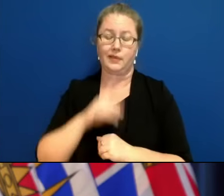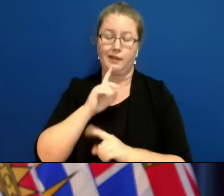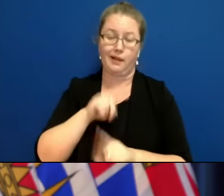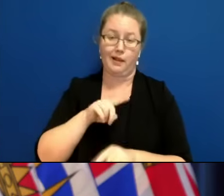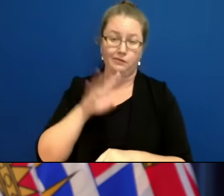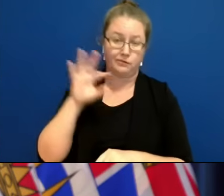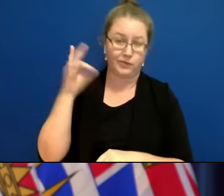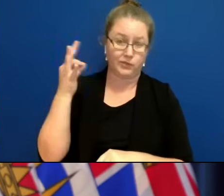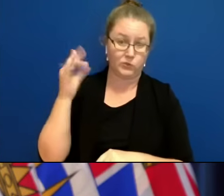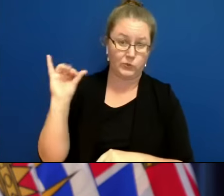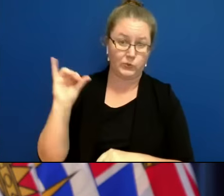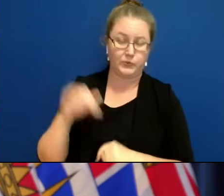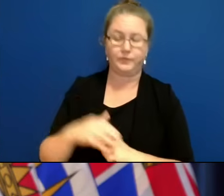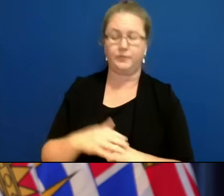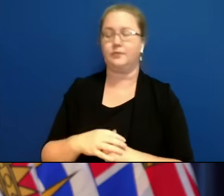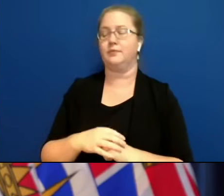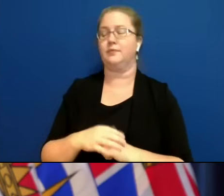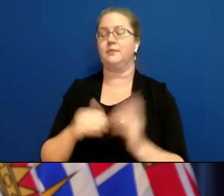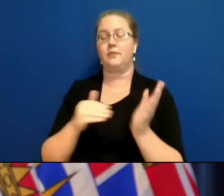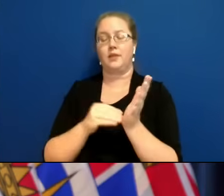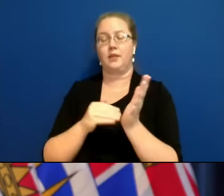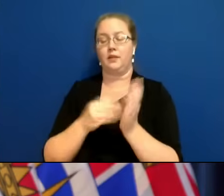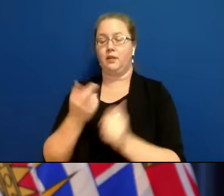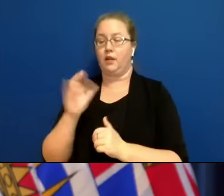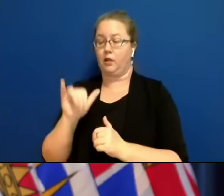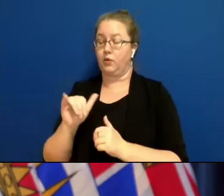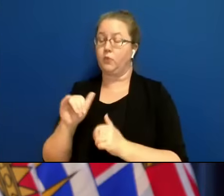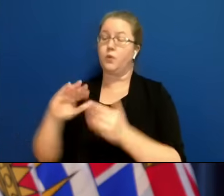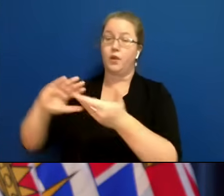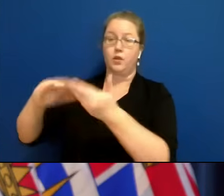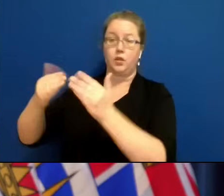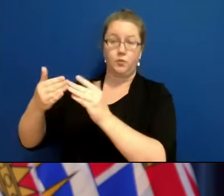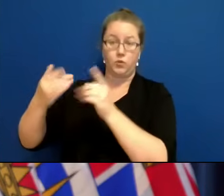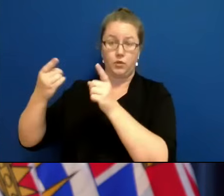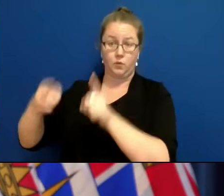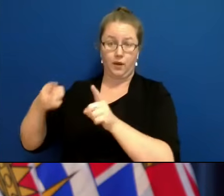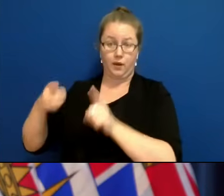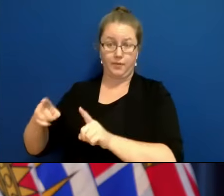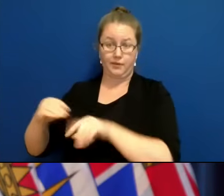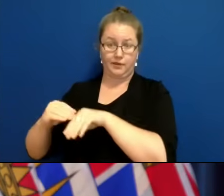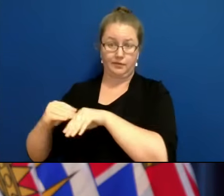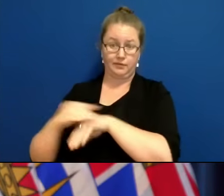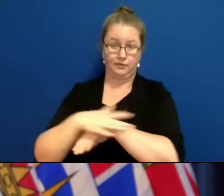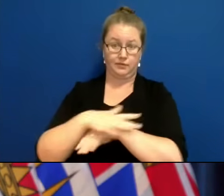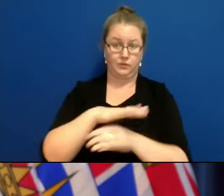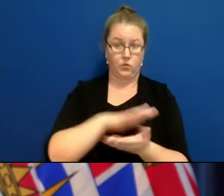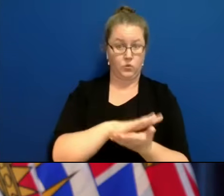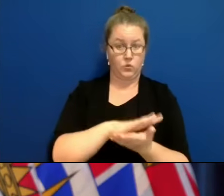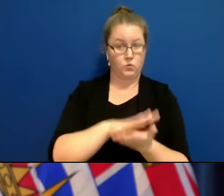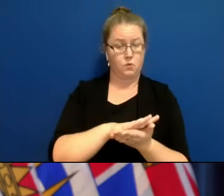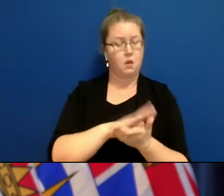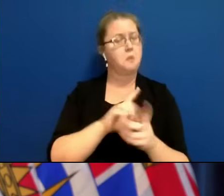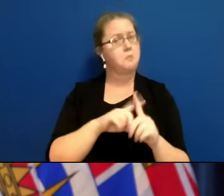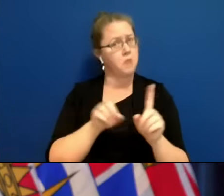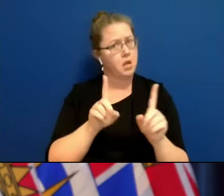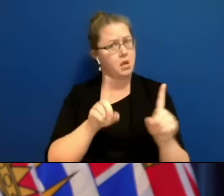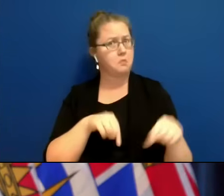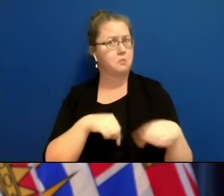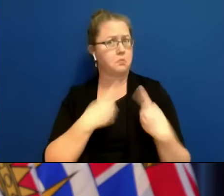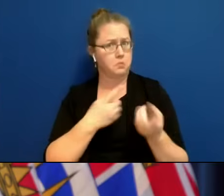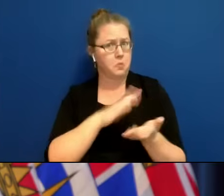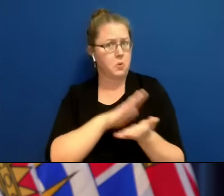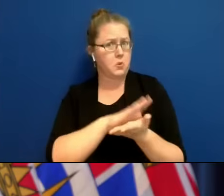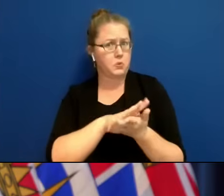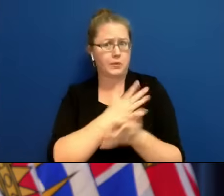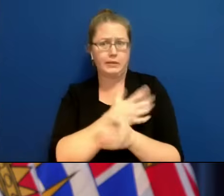be a reflection, as we know, of what's happening in the community, but all in all, a safe place for kids. And